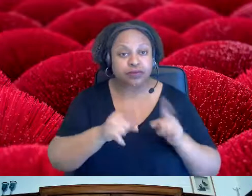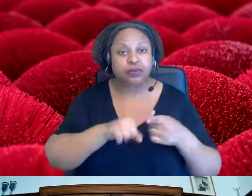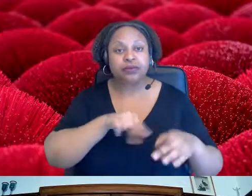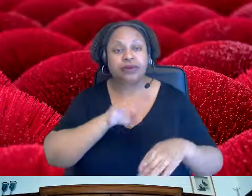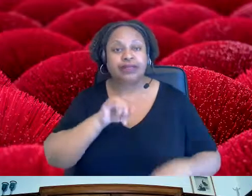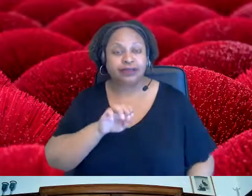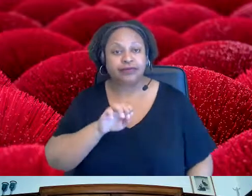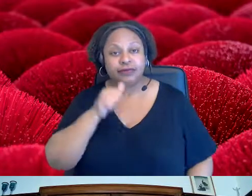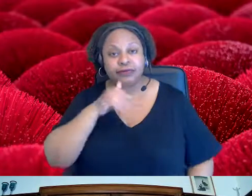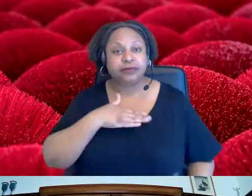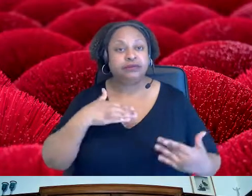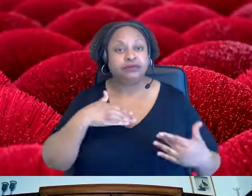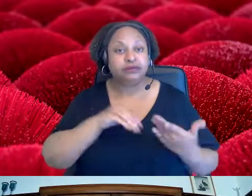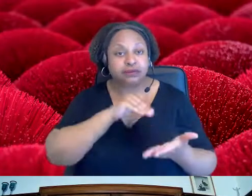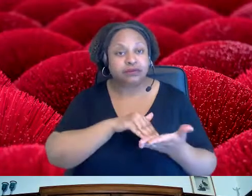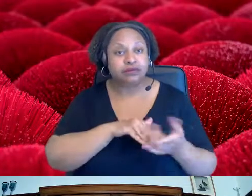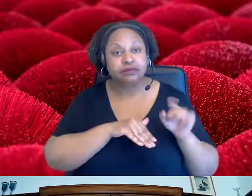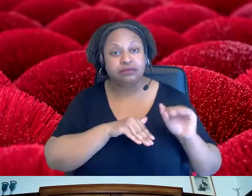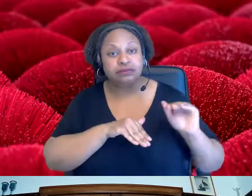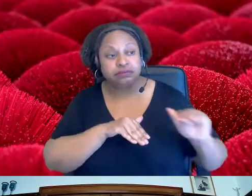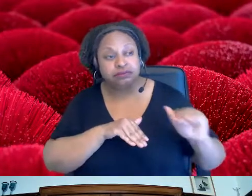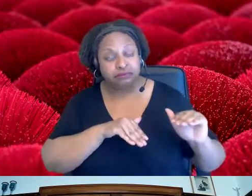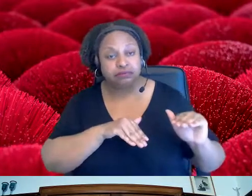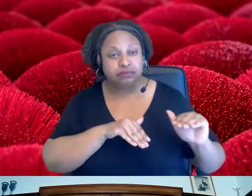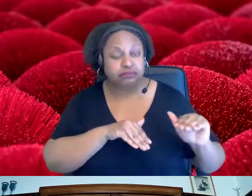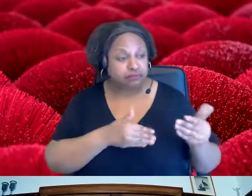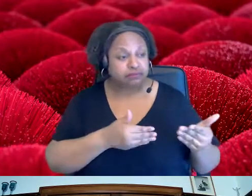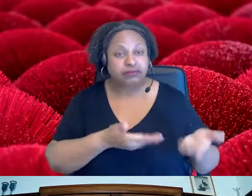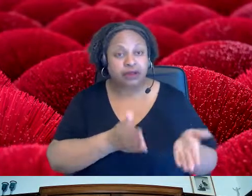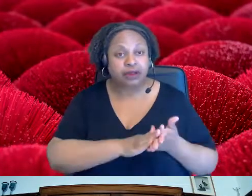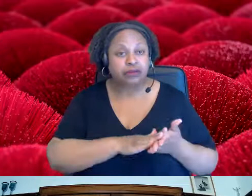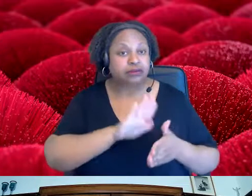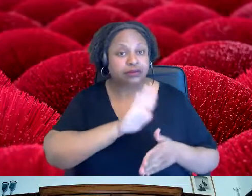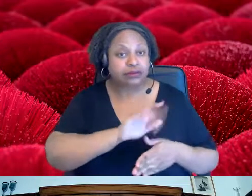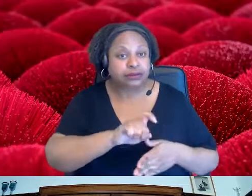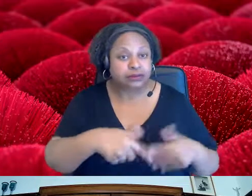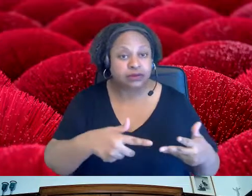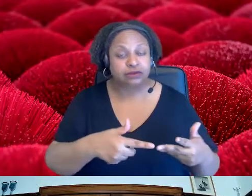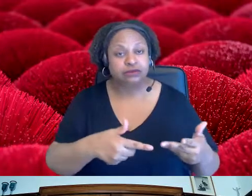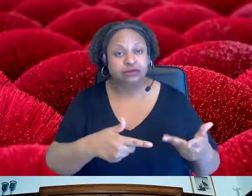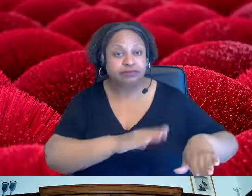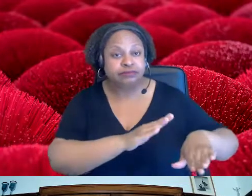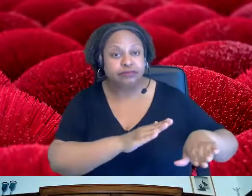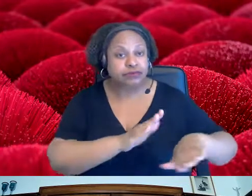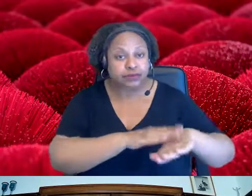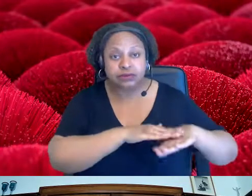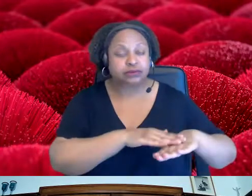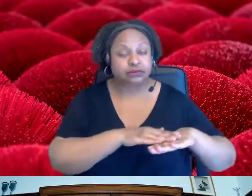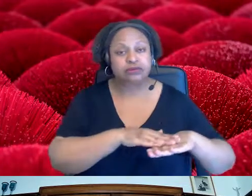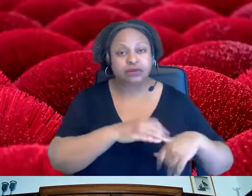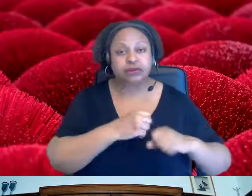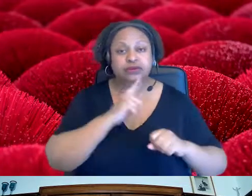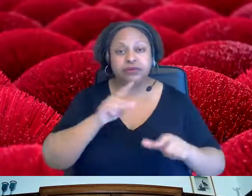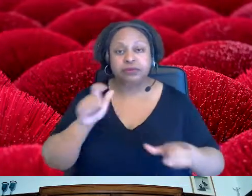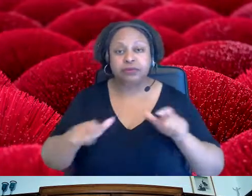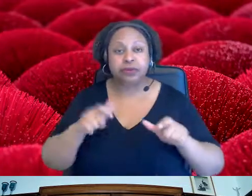are and how, if and when, we can help them, just to let people know that they're there, that organizations are there